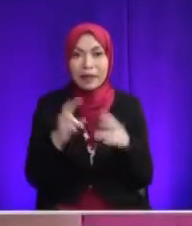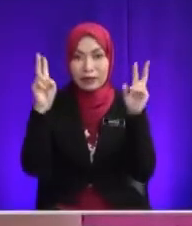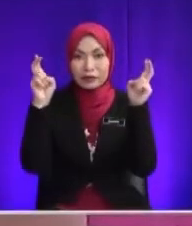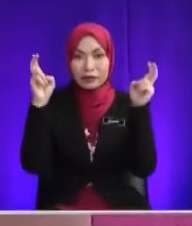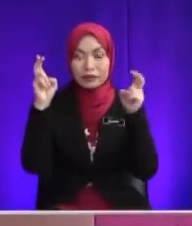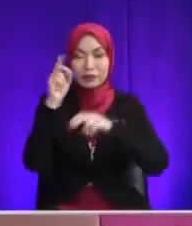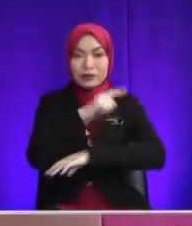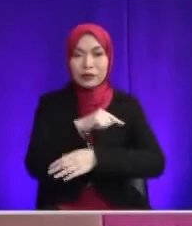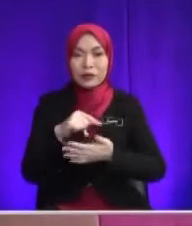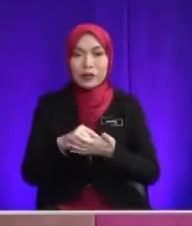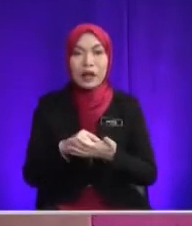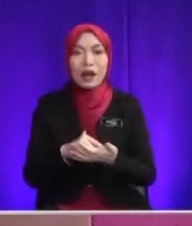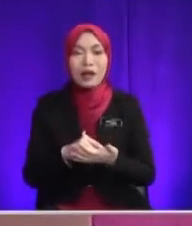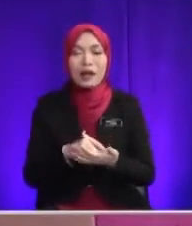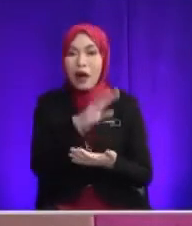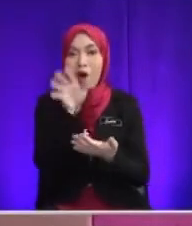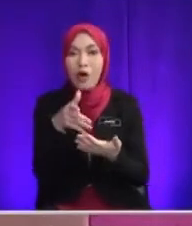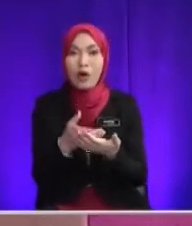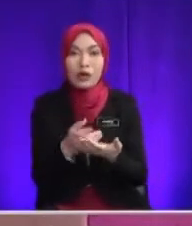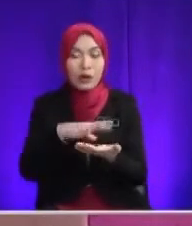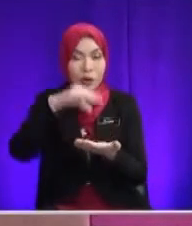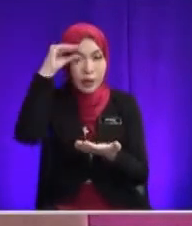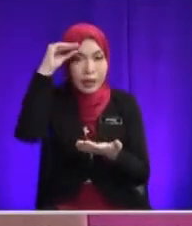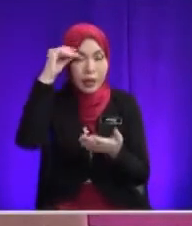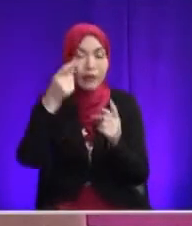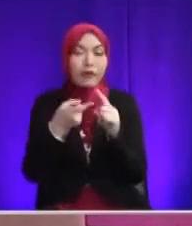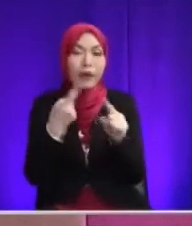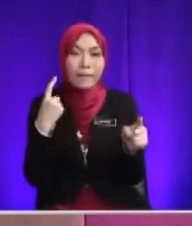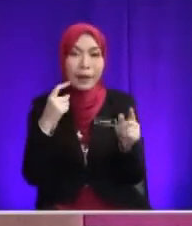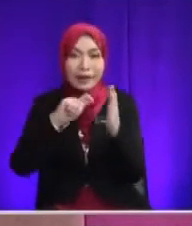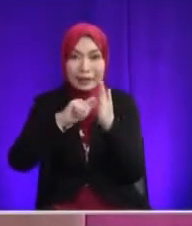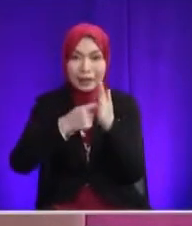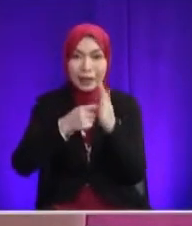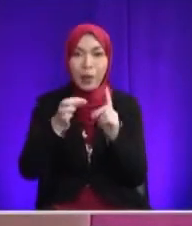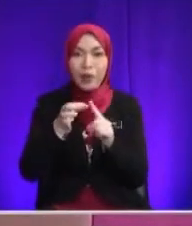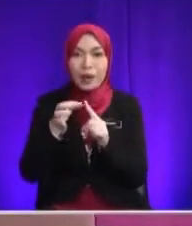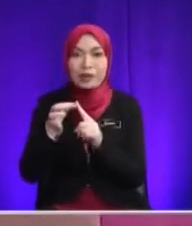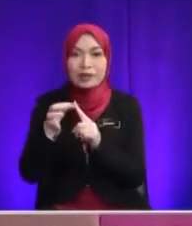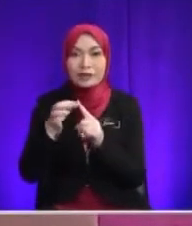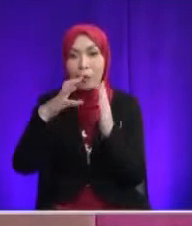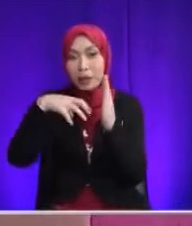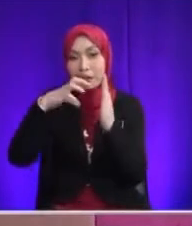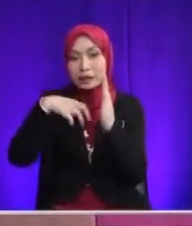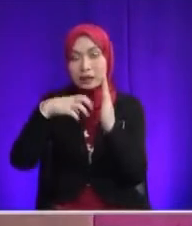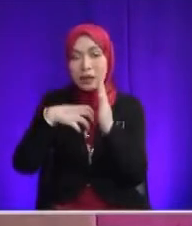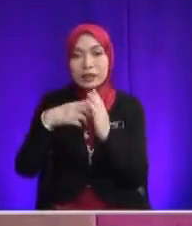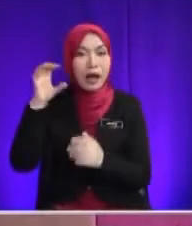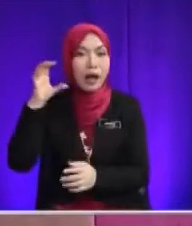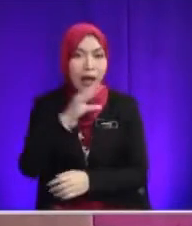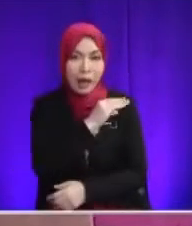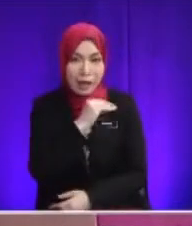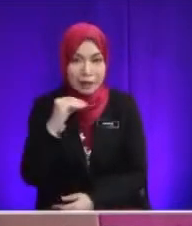learn on how to identify the keywords from the question to the similar one in the audio recording. And they're going to use it